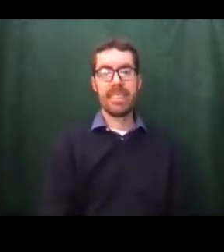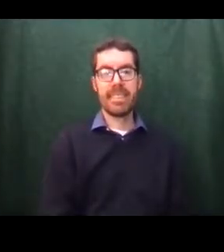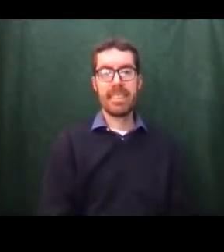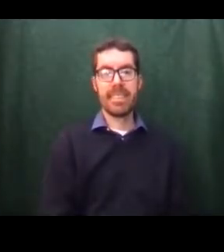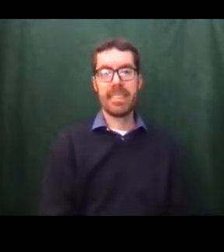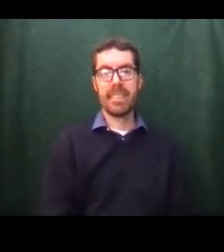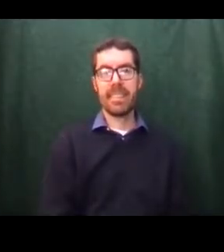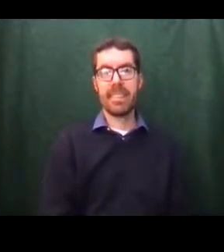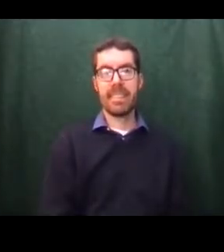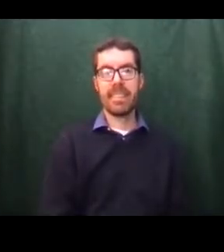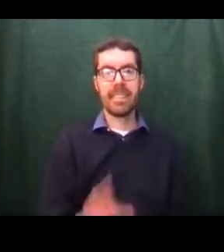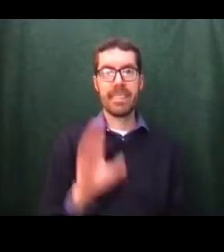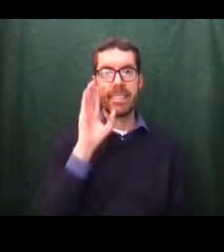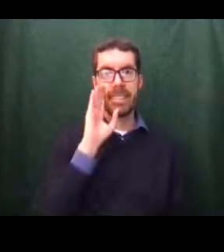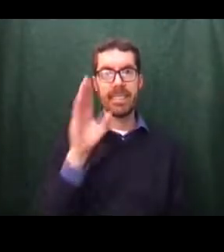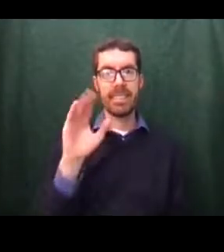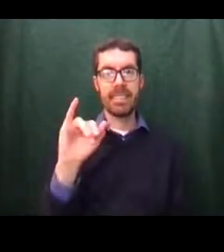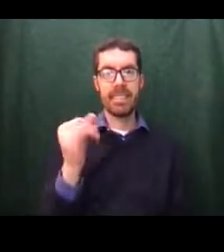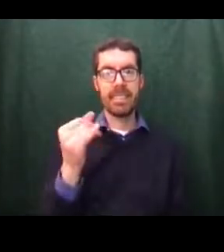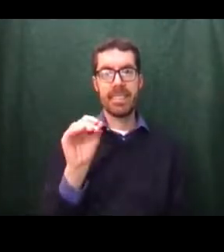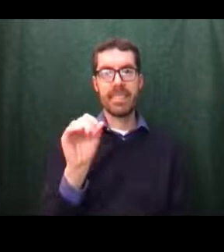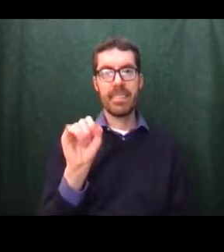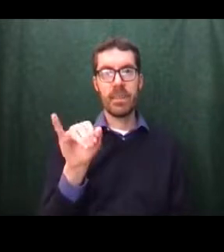Hi, Josie.